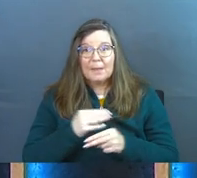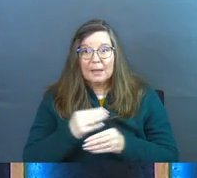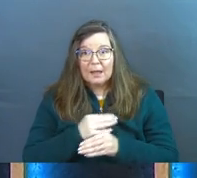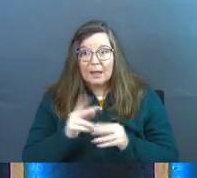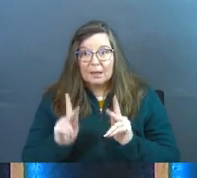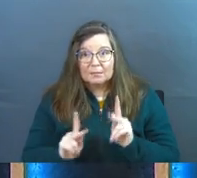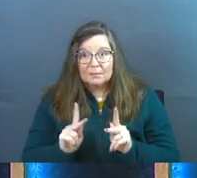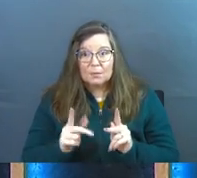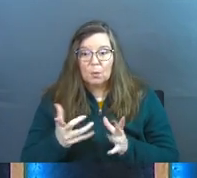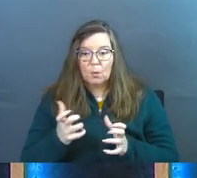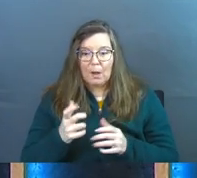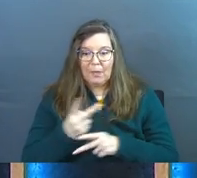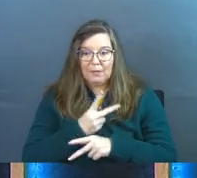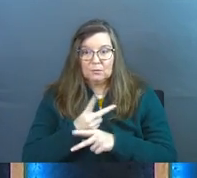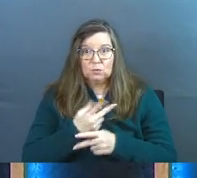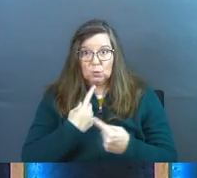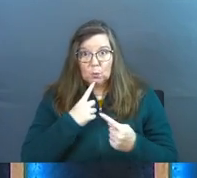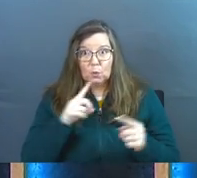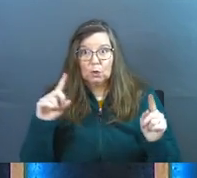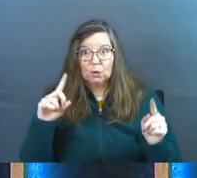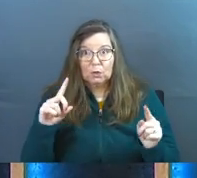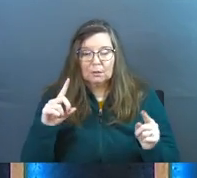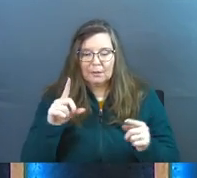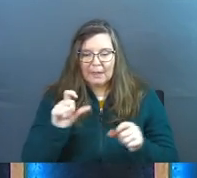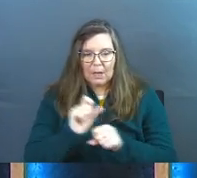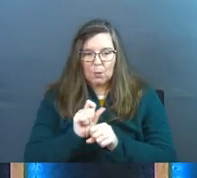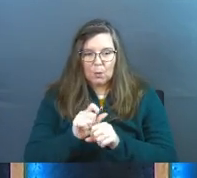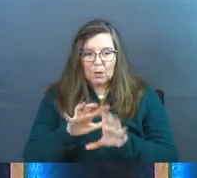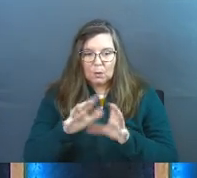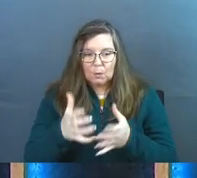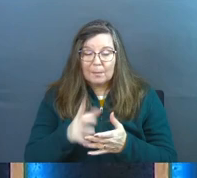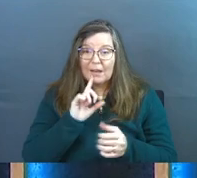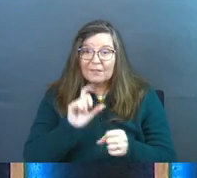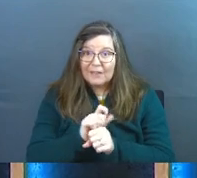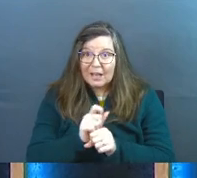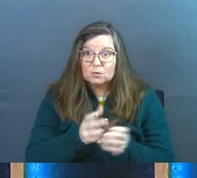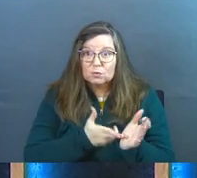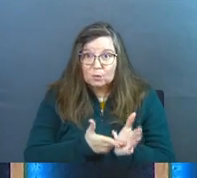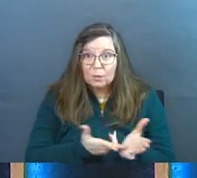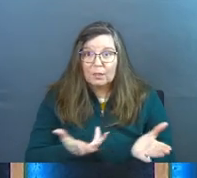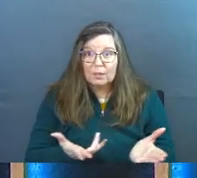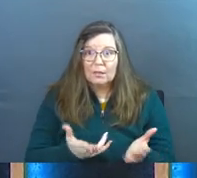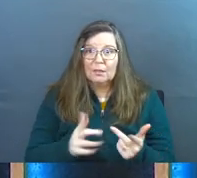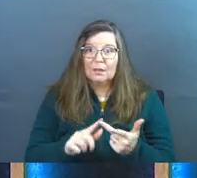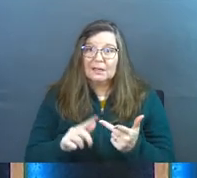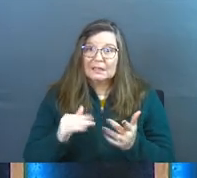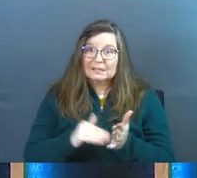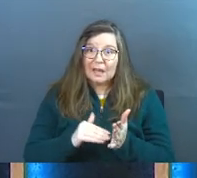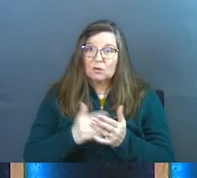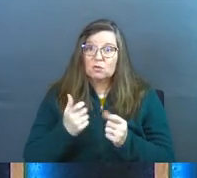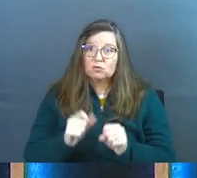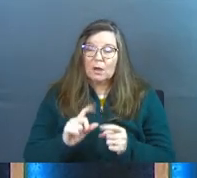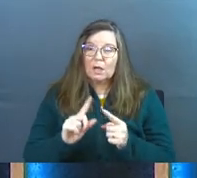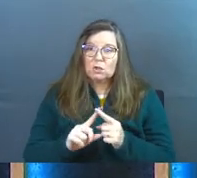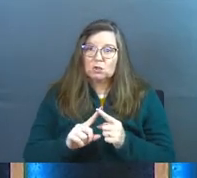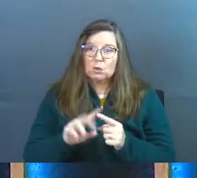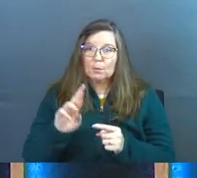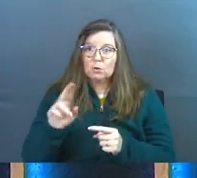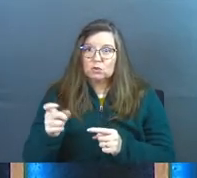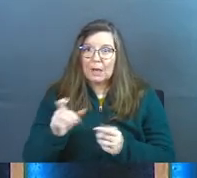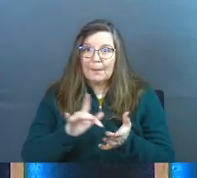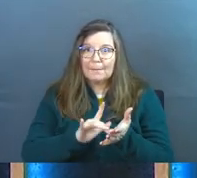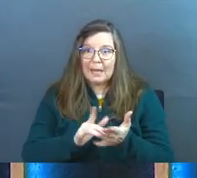Mathematicians who want their calculations to actually work, they work in the realm of actual truth. Doctors who are trying to